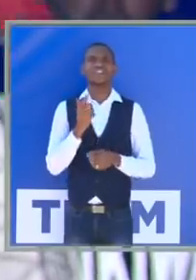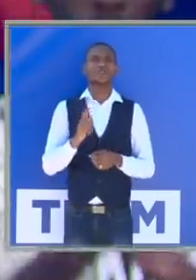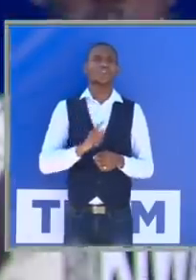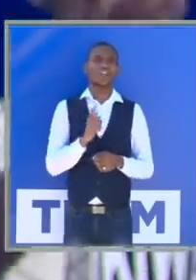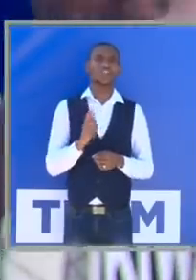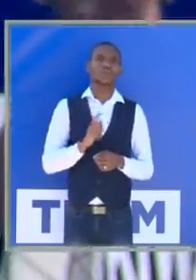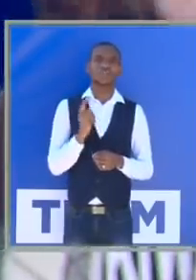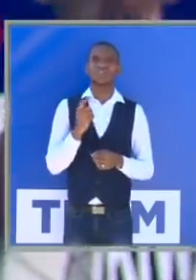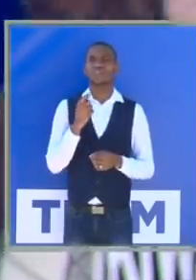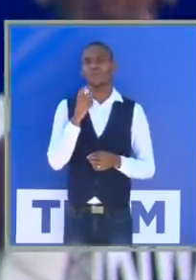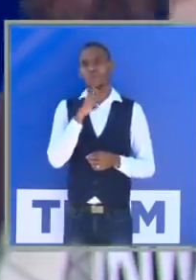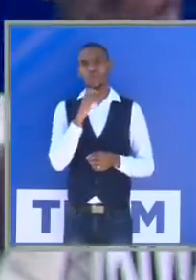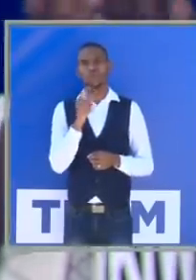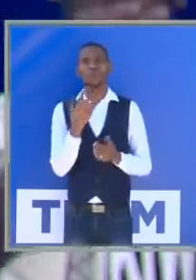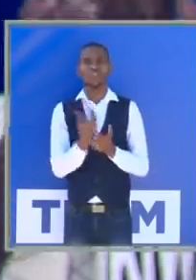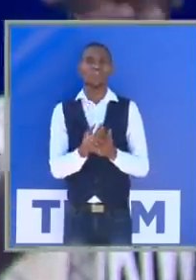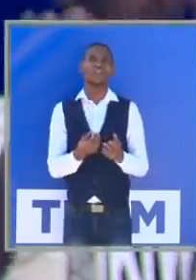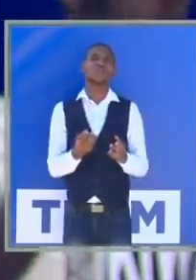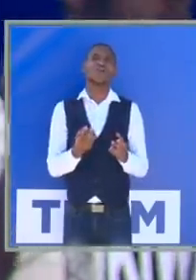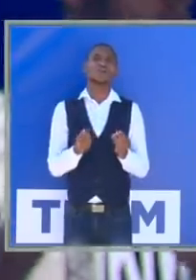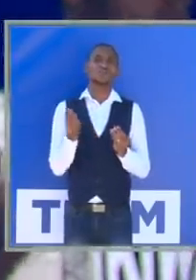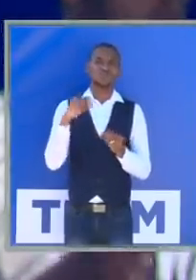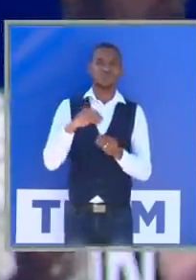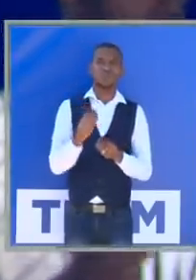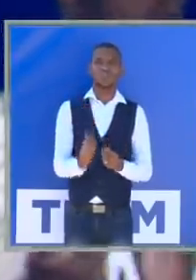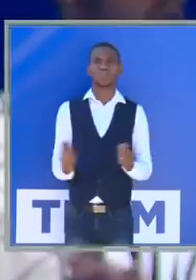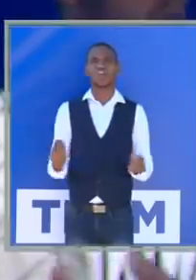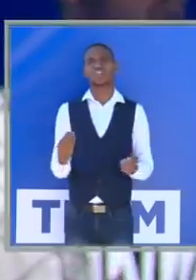used to so we can increase the child grant.